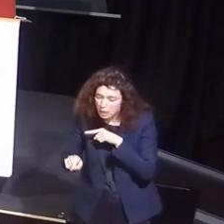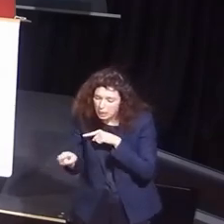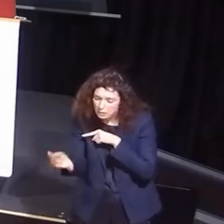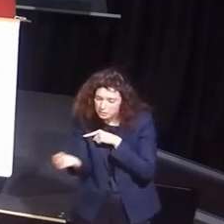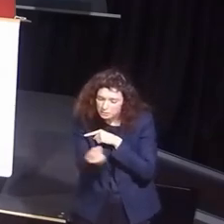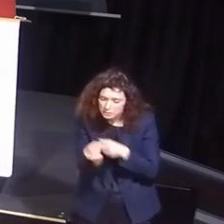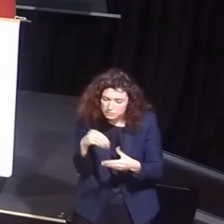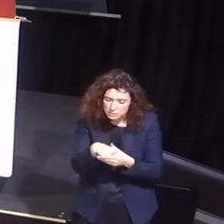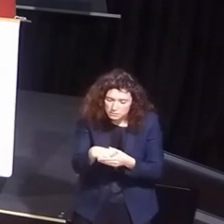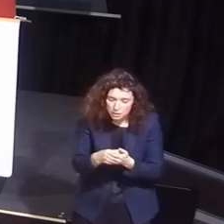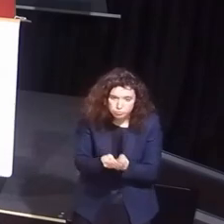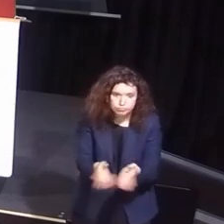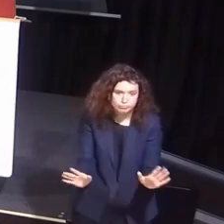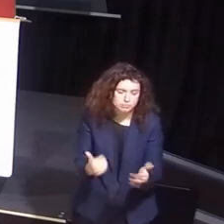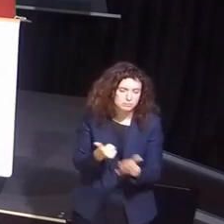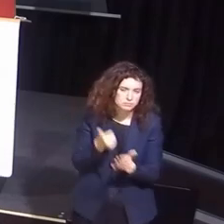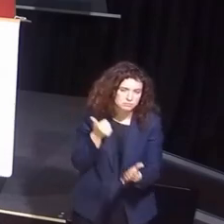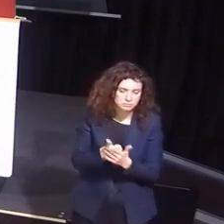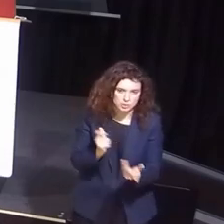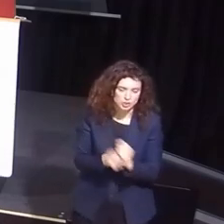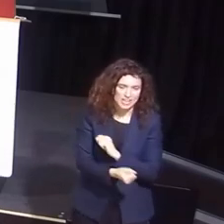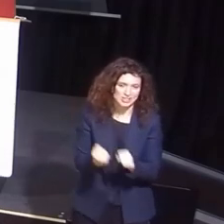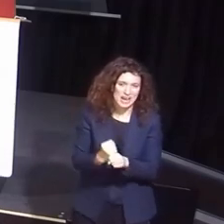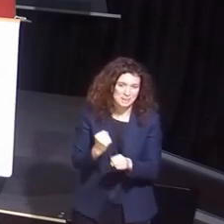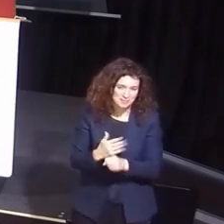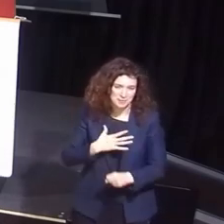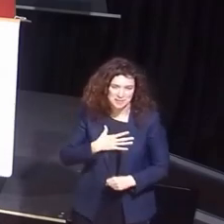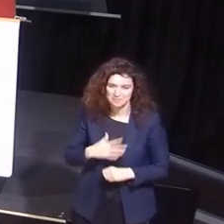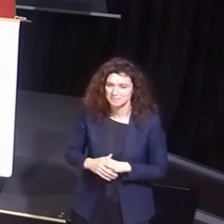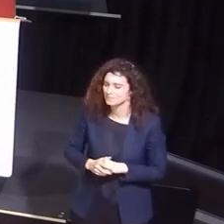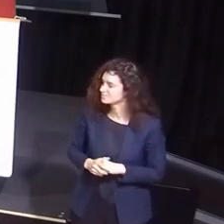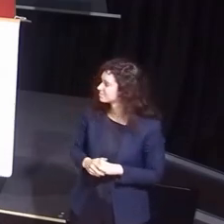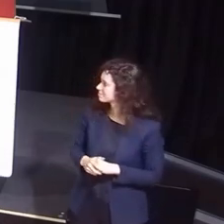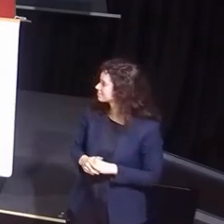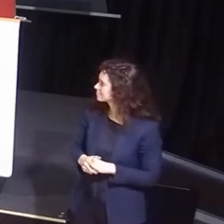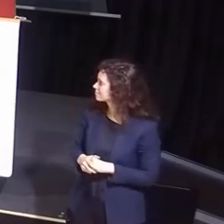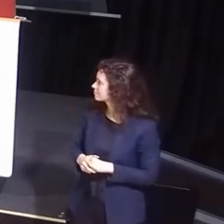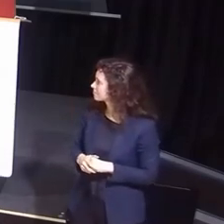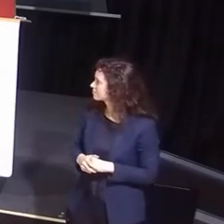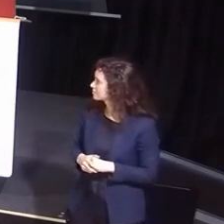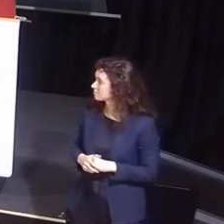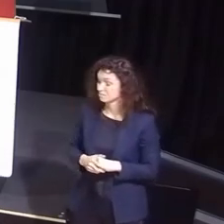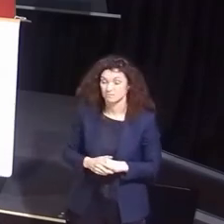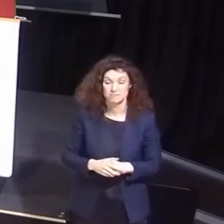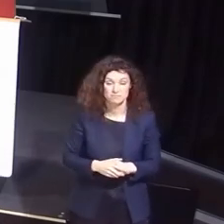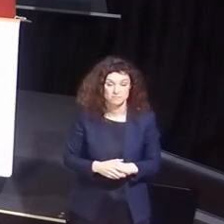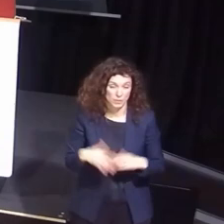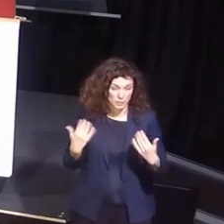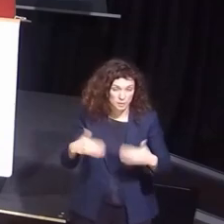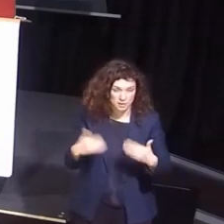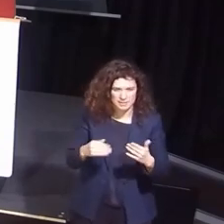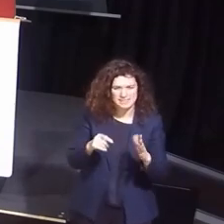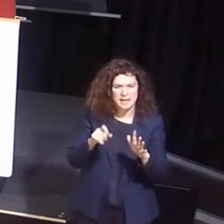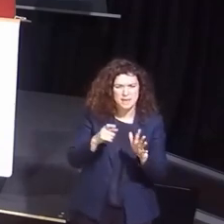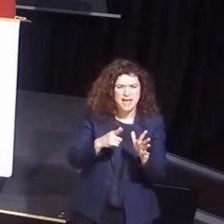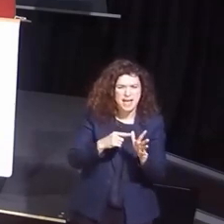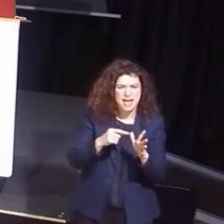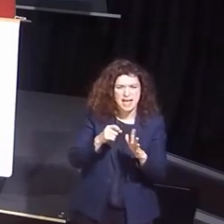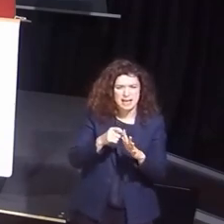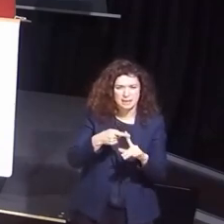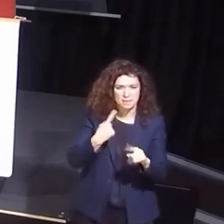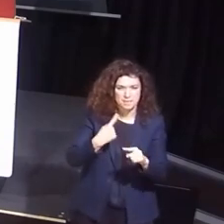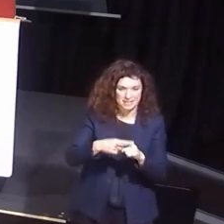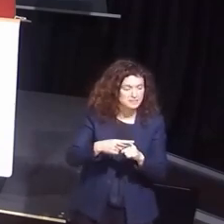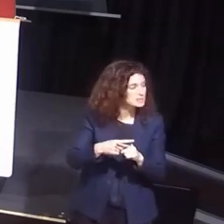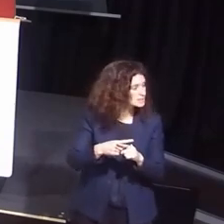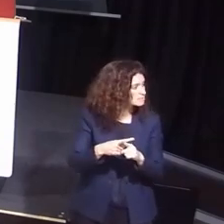game for me. Mm-hmm. It's amazing how one setting can be make or break, one that's, option. That's like Apex Legends. I always